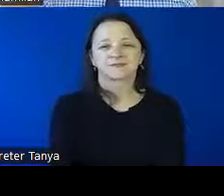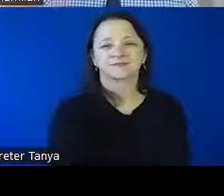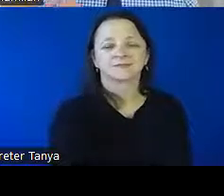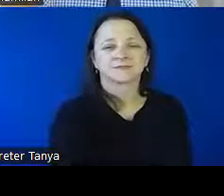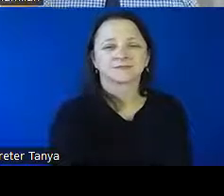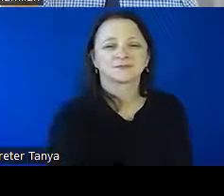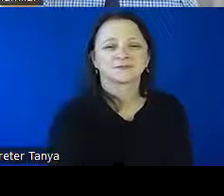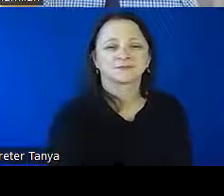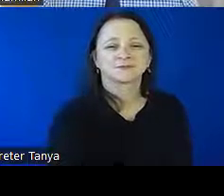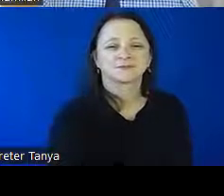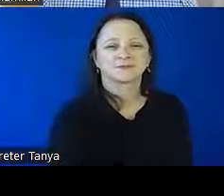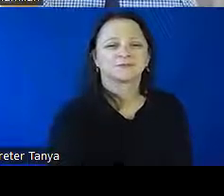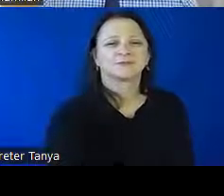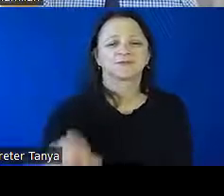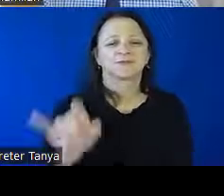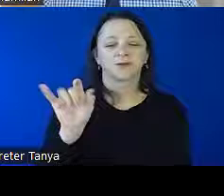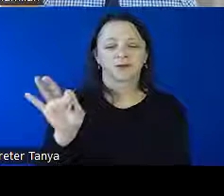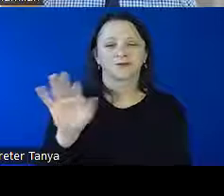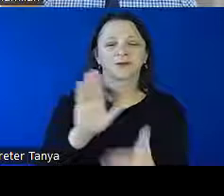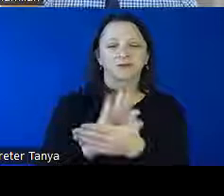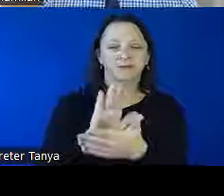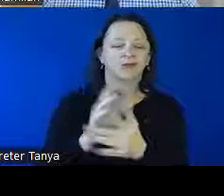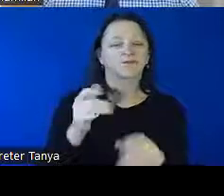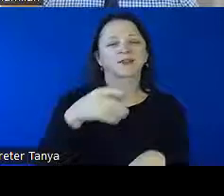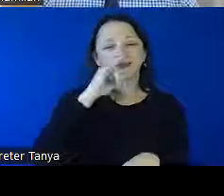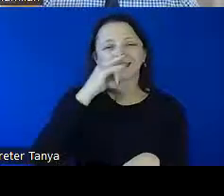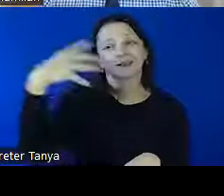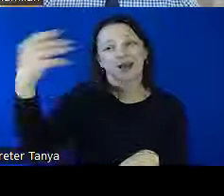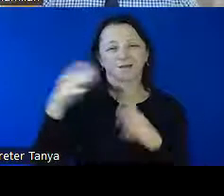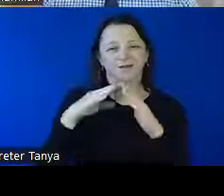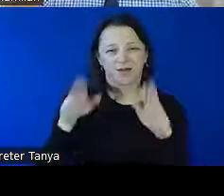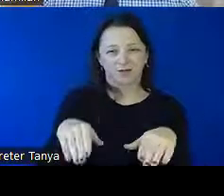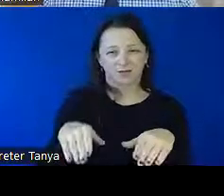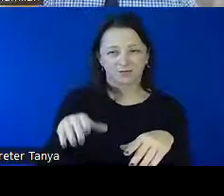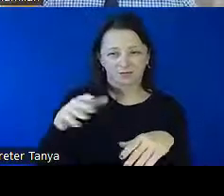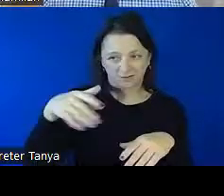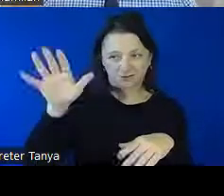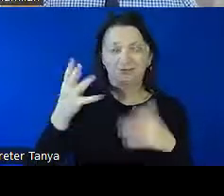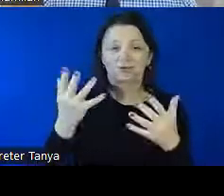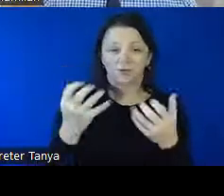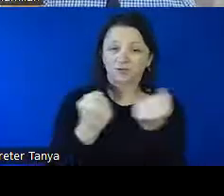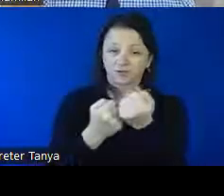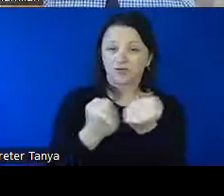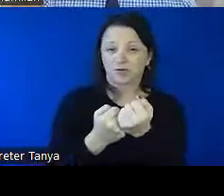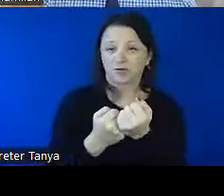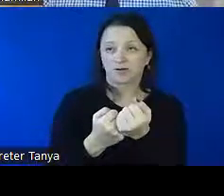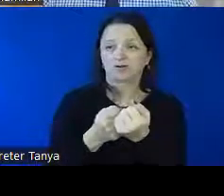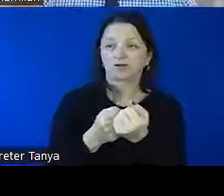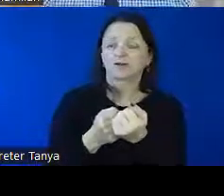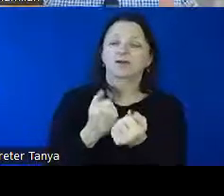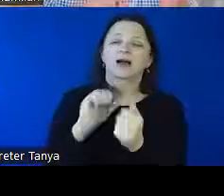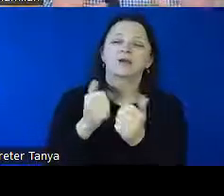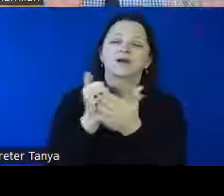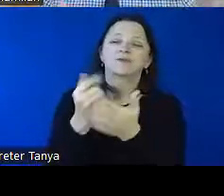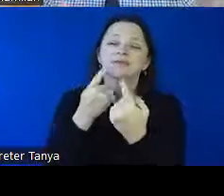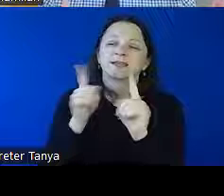So if we're sending our child out of the house and we want to support them, we can think about what might be helpful to make them successful.